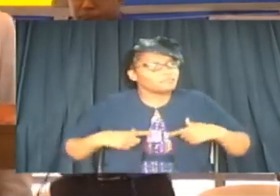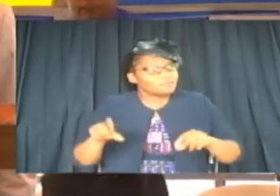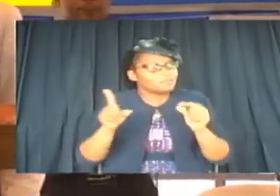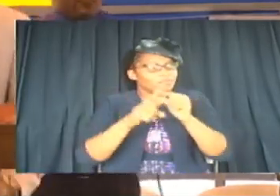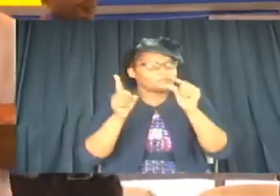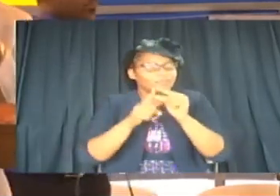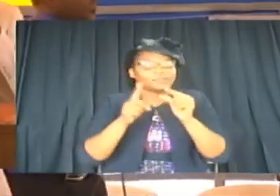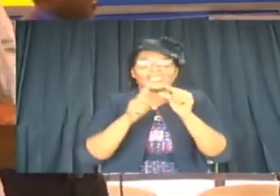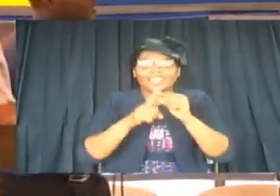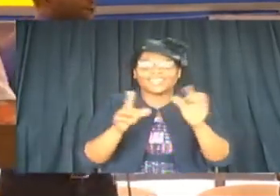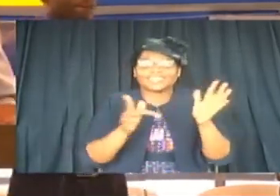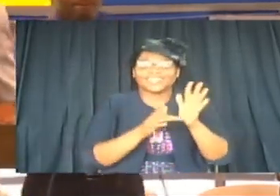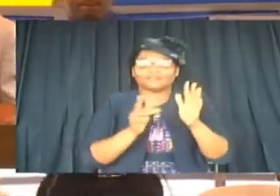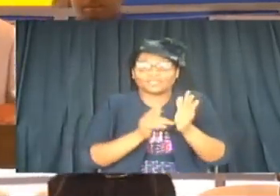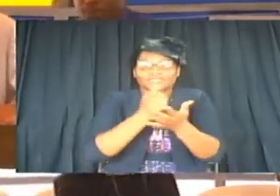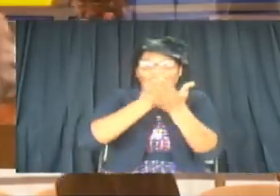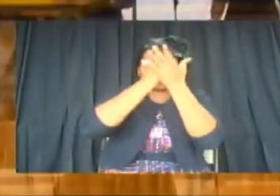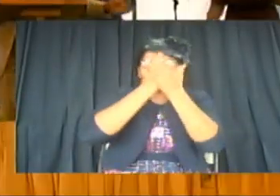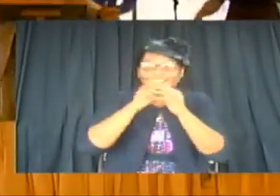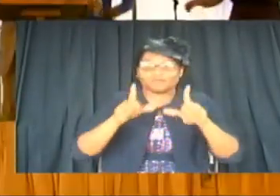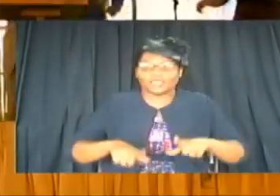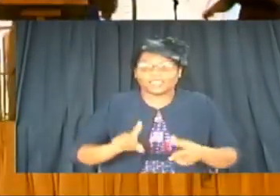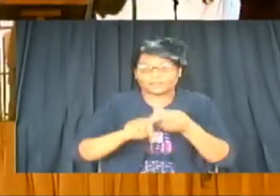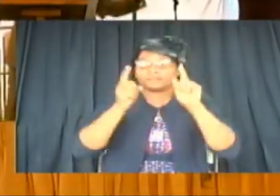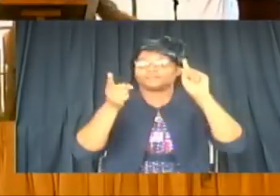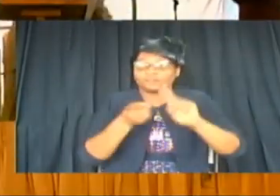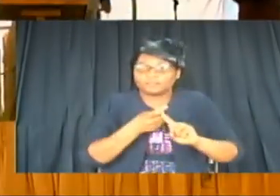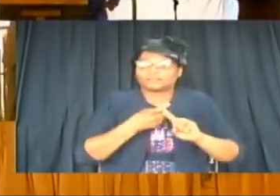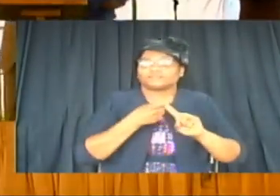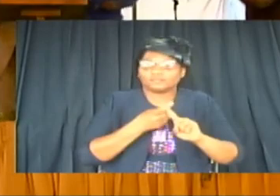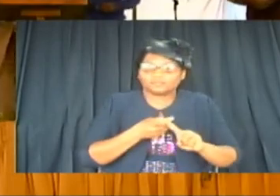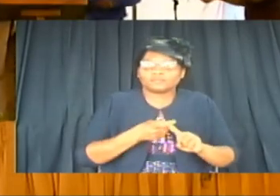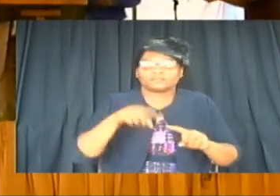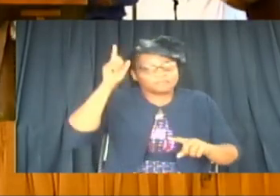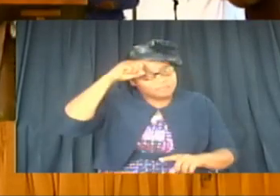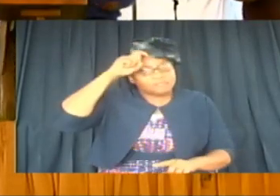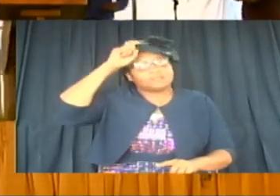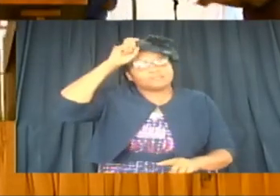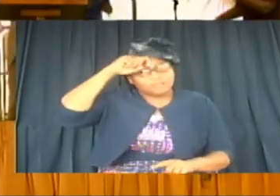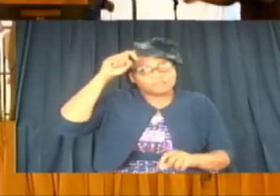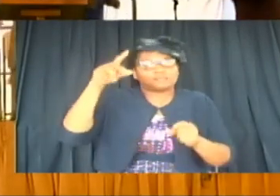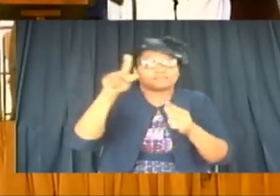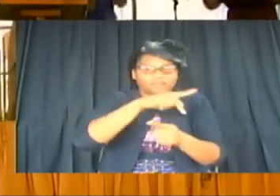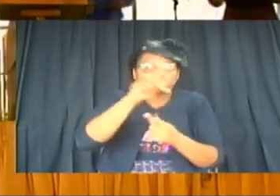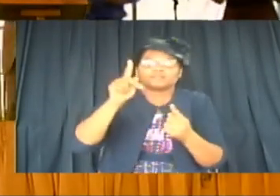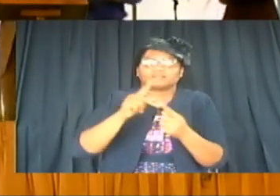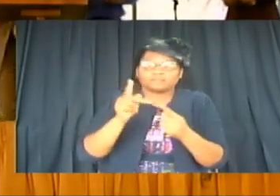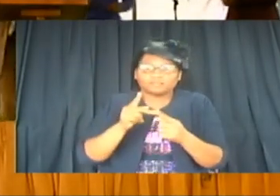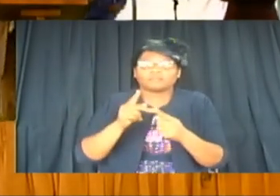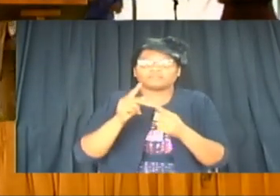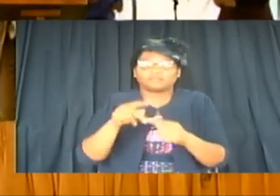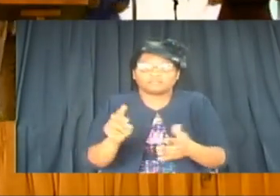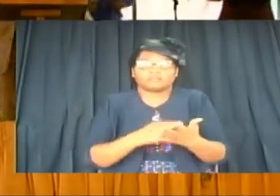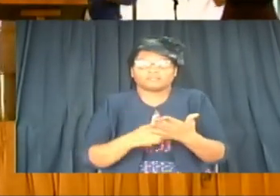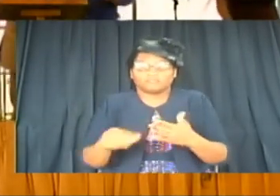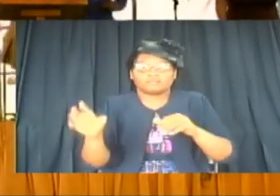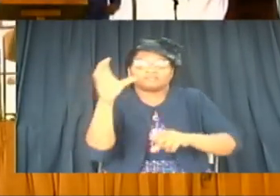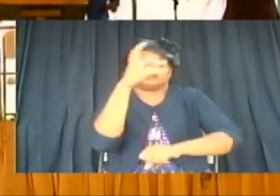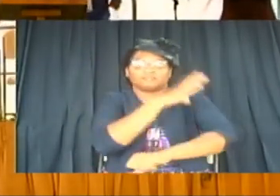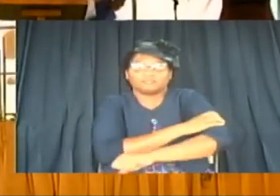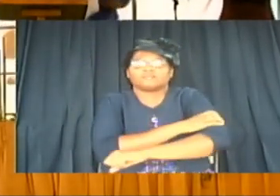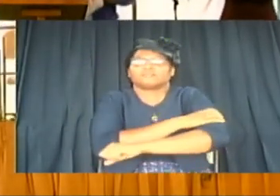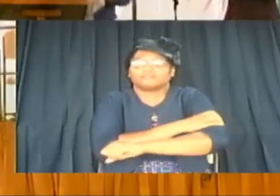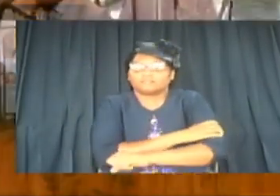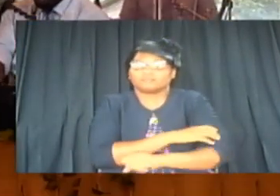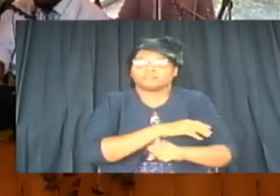one incarnate. The helpless in our prayer. For wisdom and perfection. For righteousness and more.